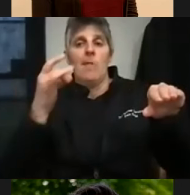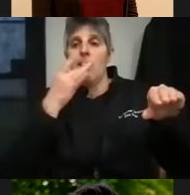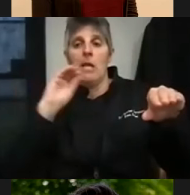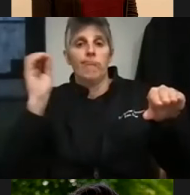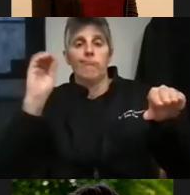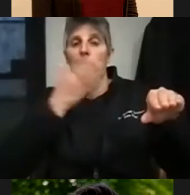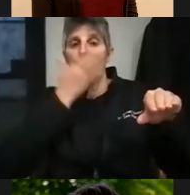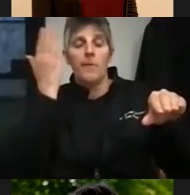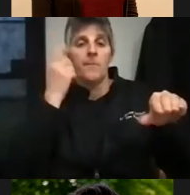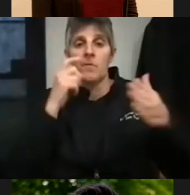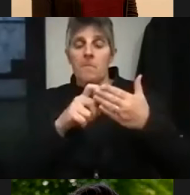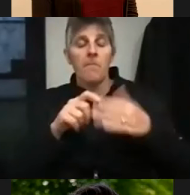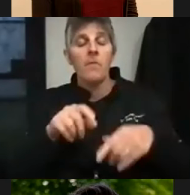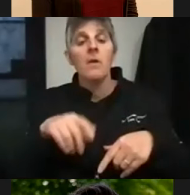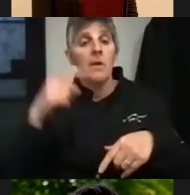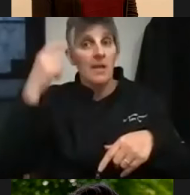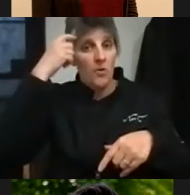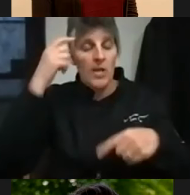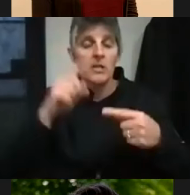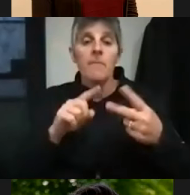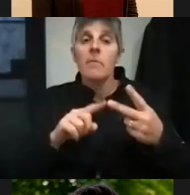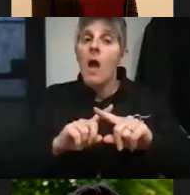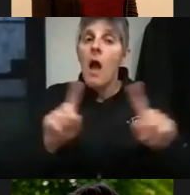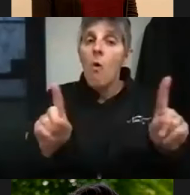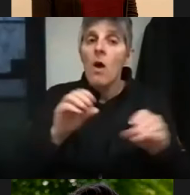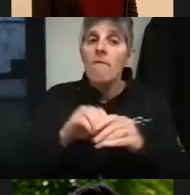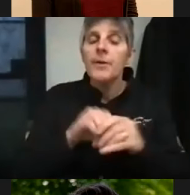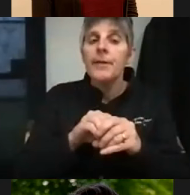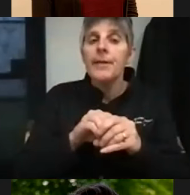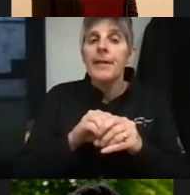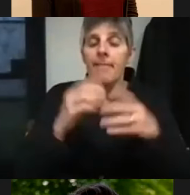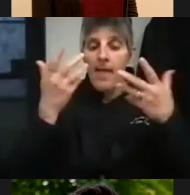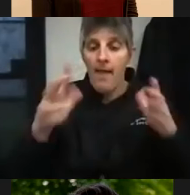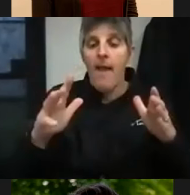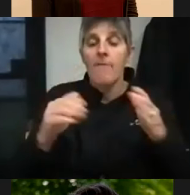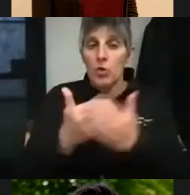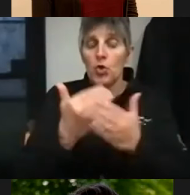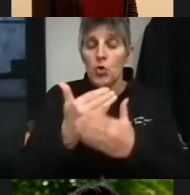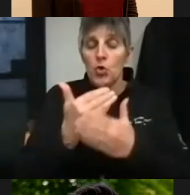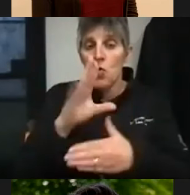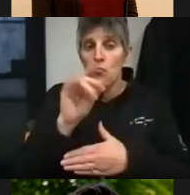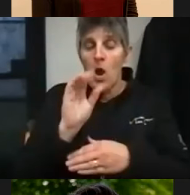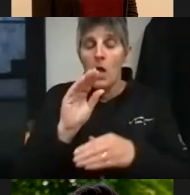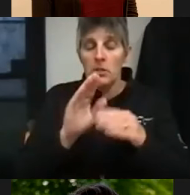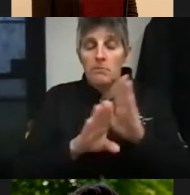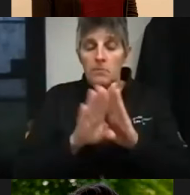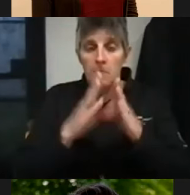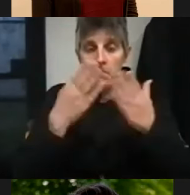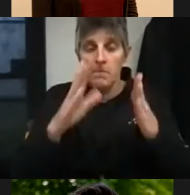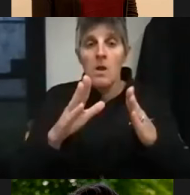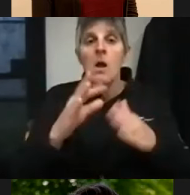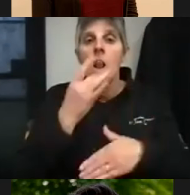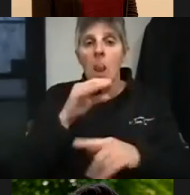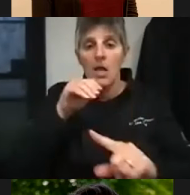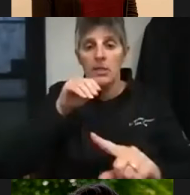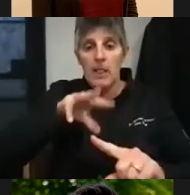response in the visual cortex. However, in the after new rods being generated, light